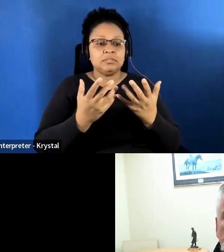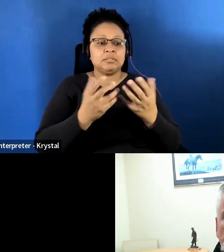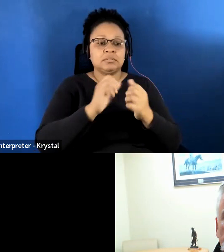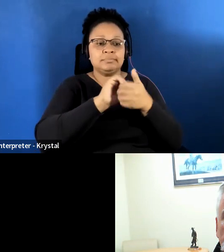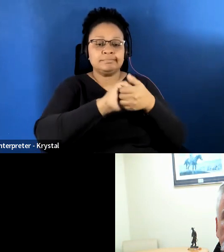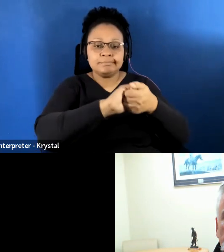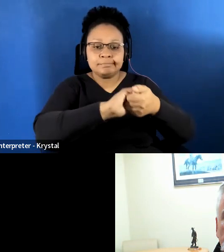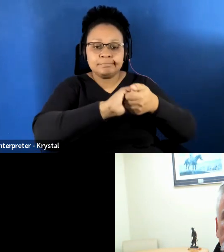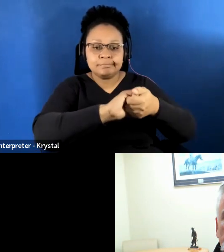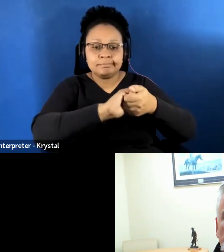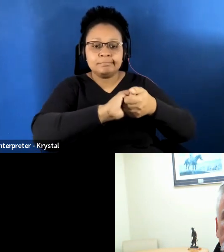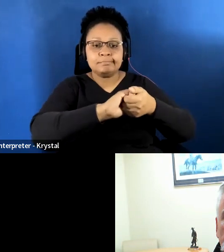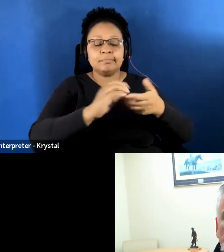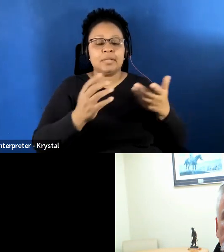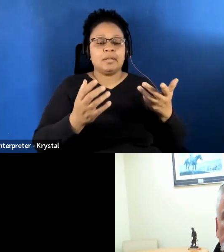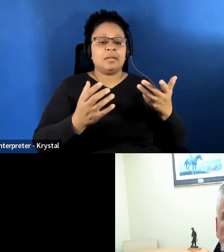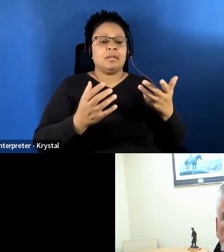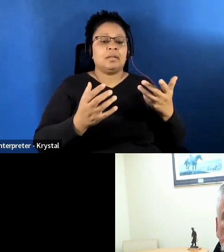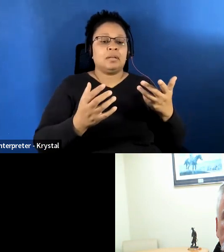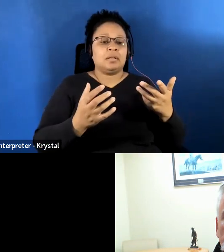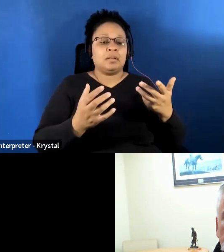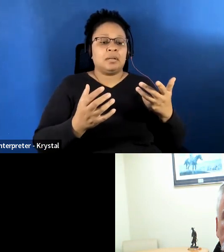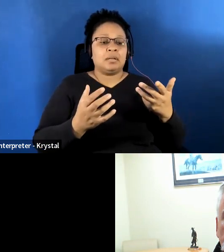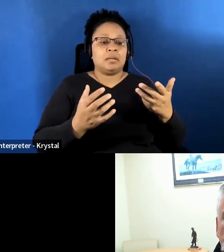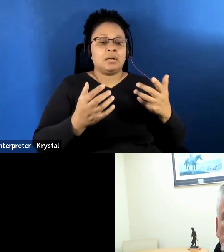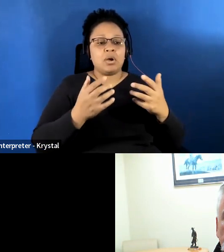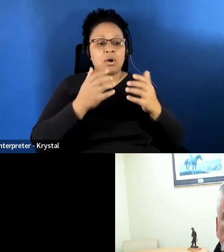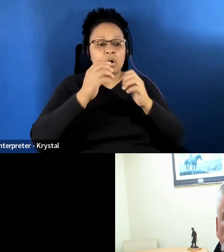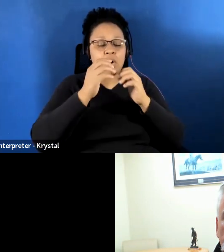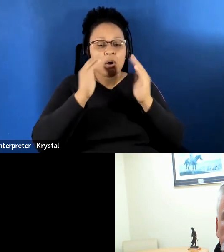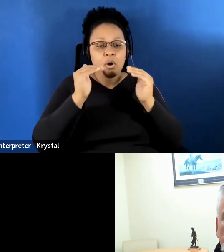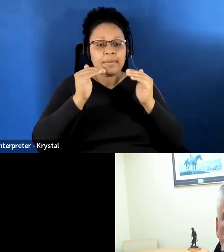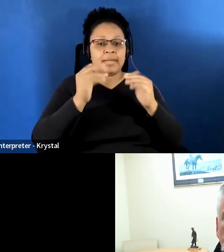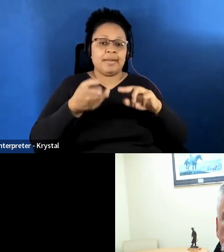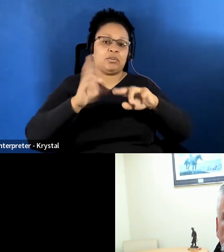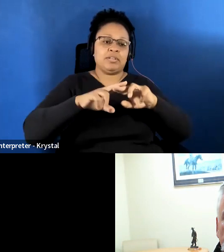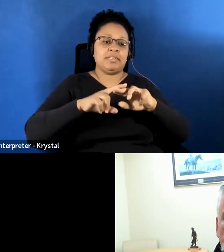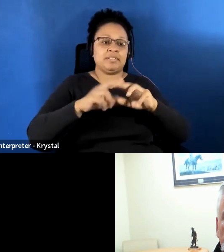to go after funding, in hopes that, you know, that increases our chances.